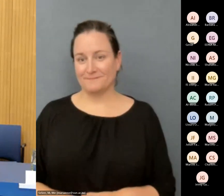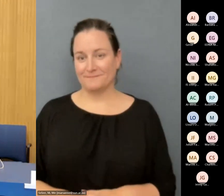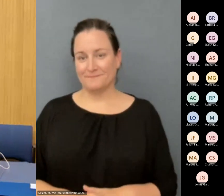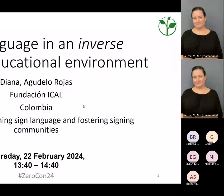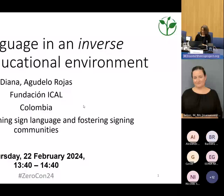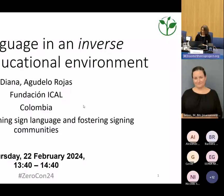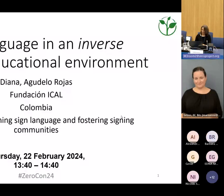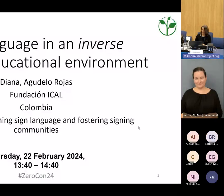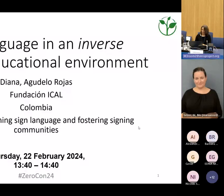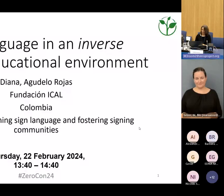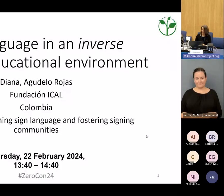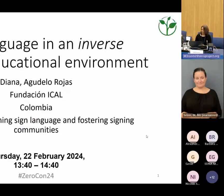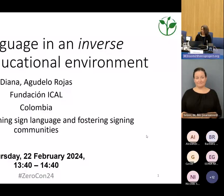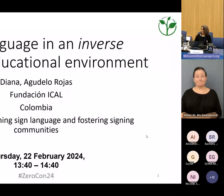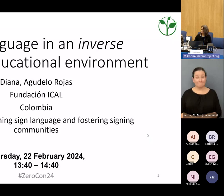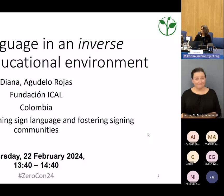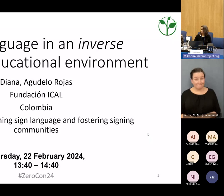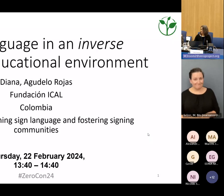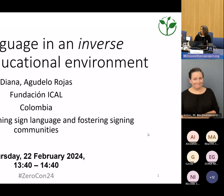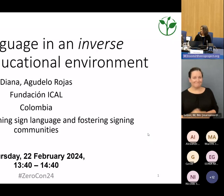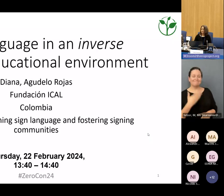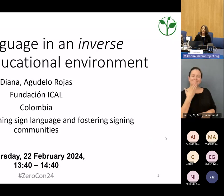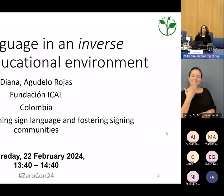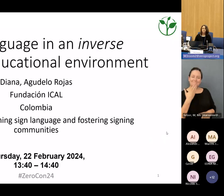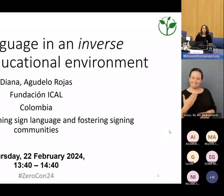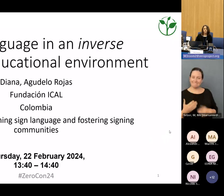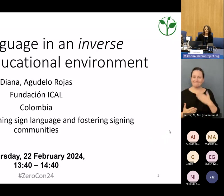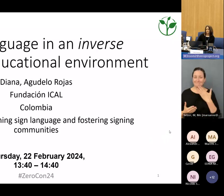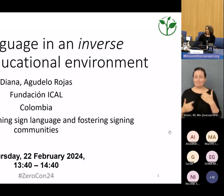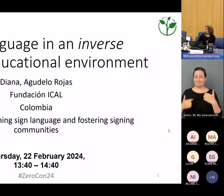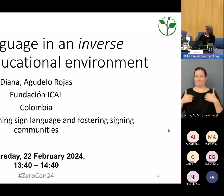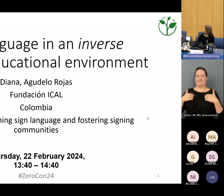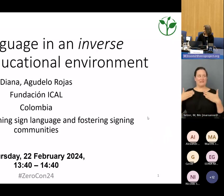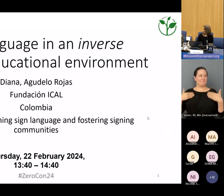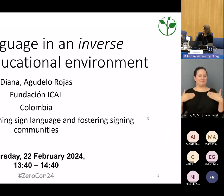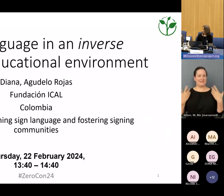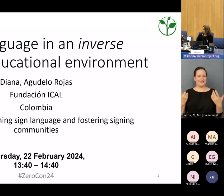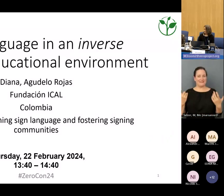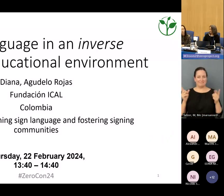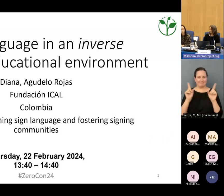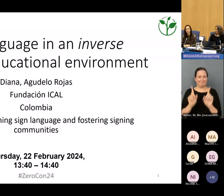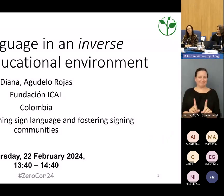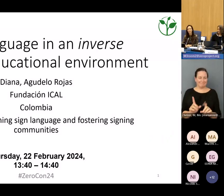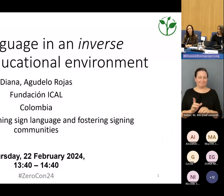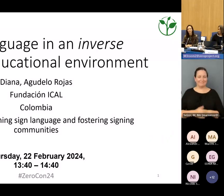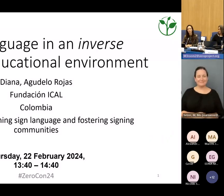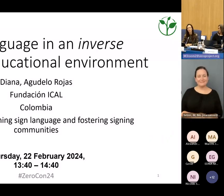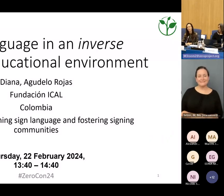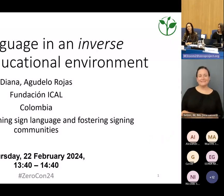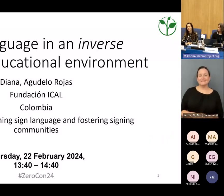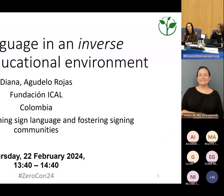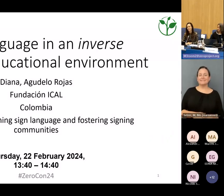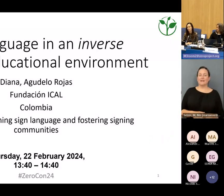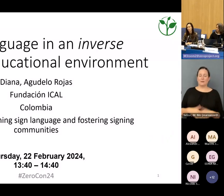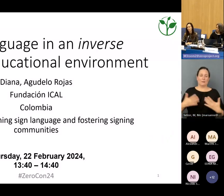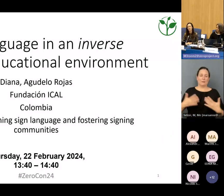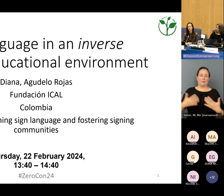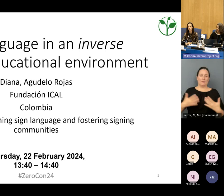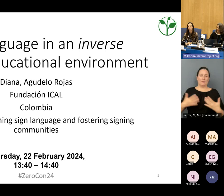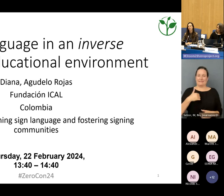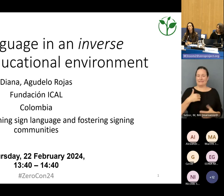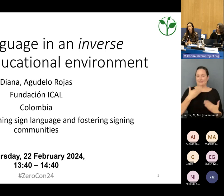Thank you, Lydia. Well, I'm very happy to be here. I'm very thankful because this